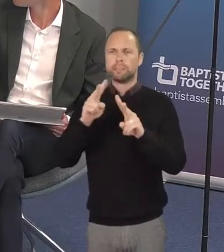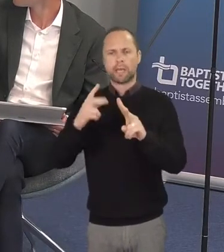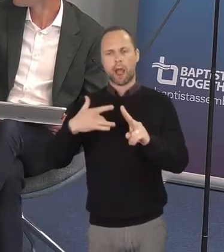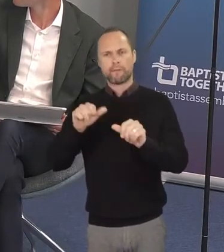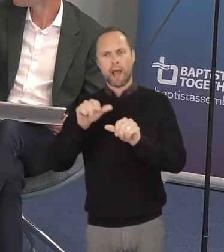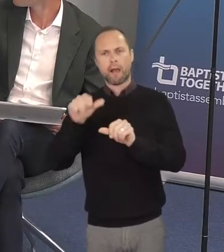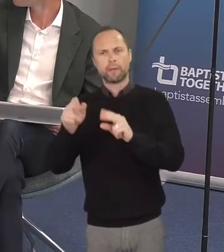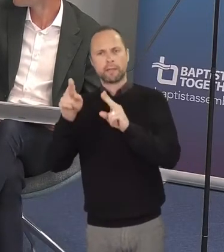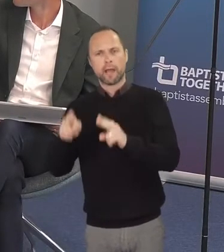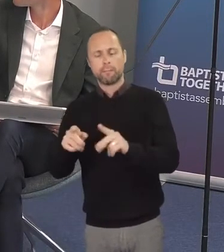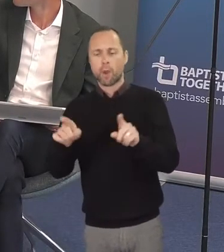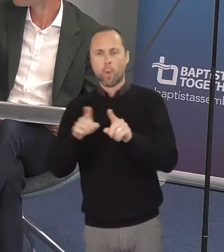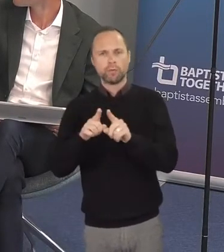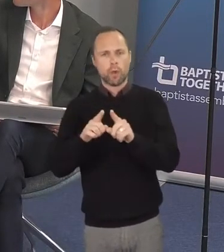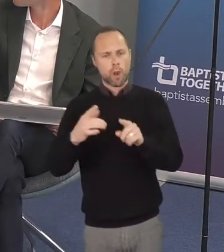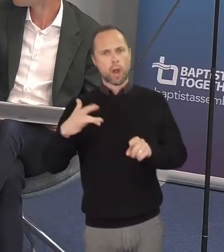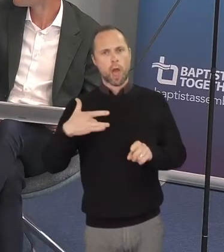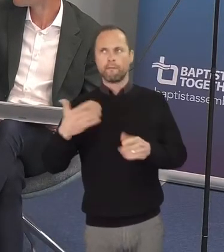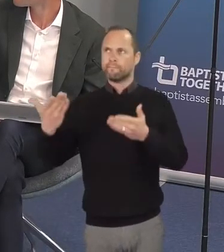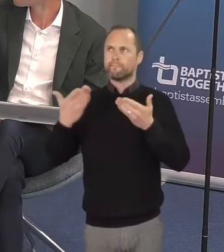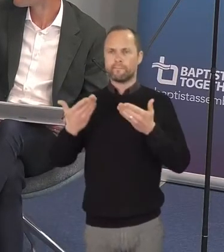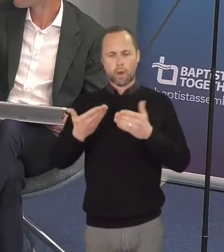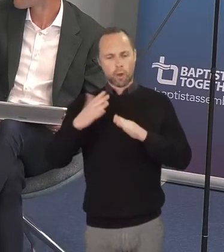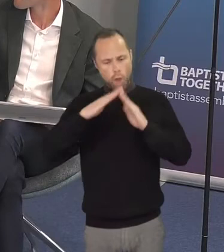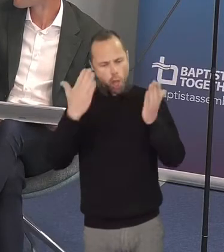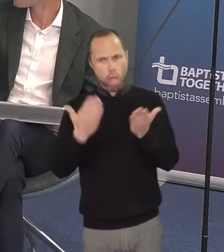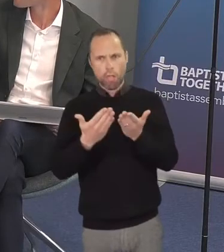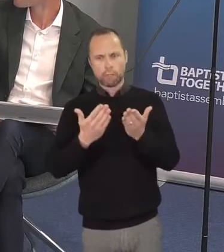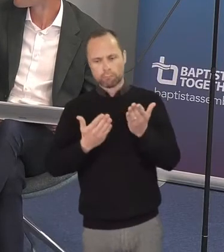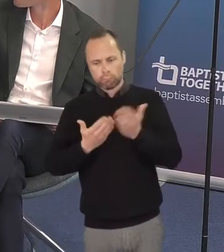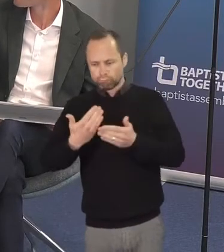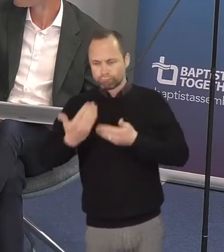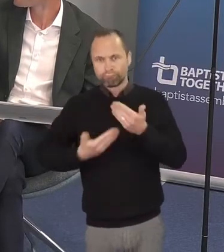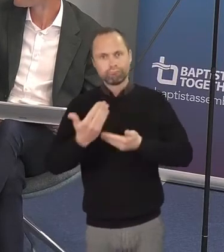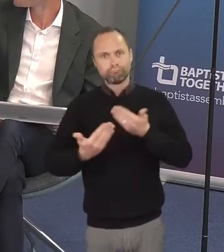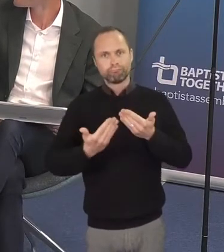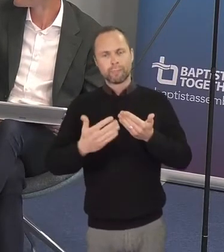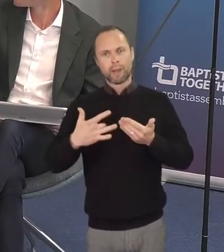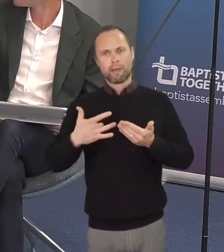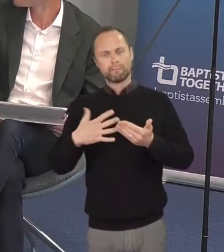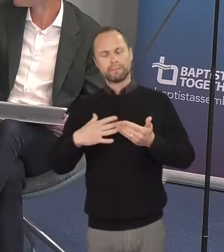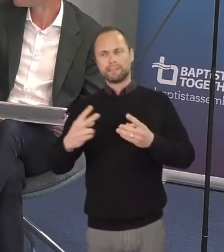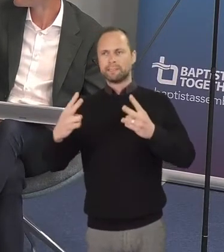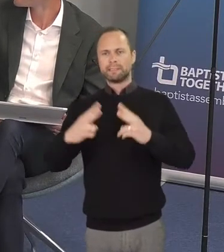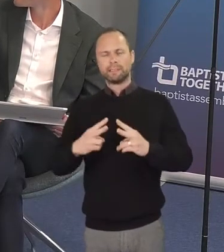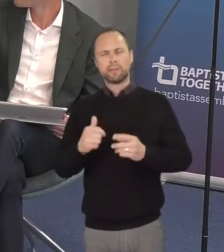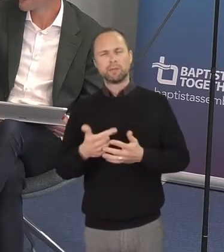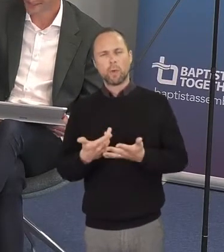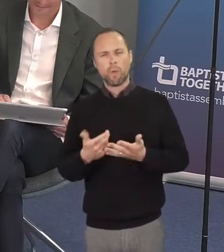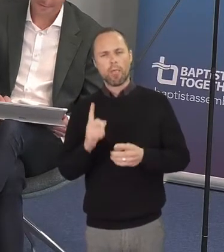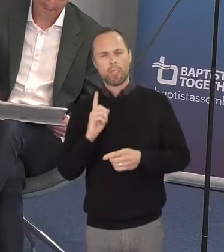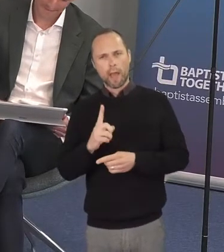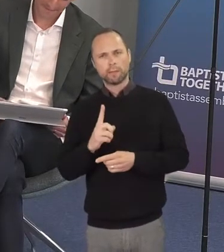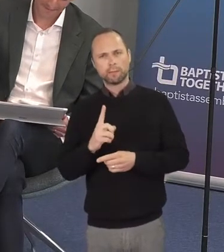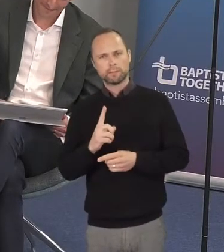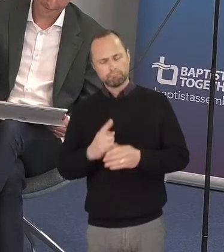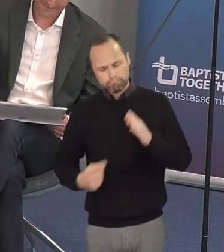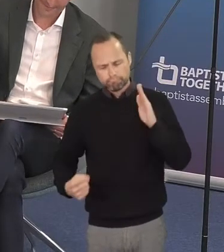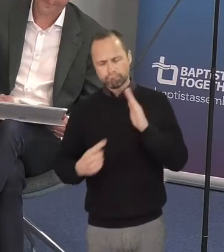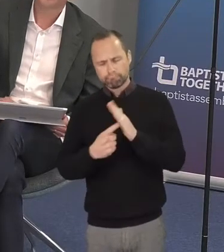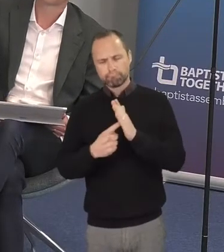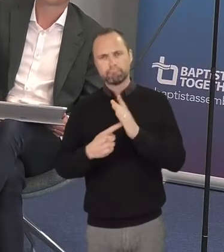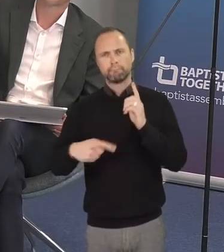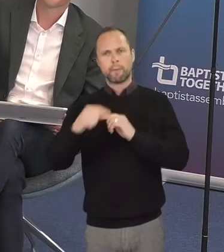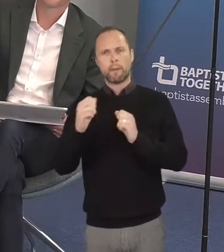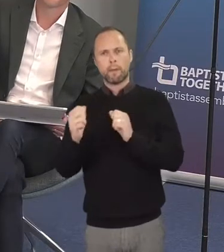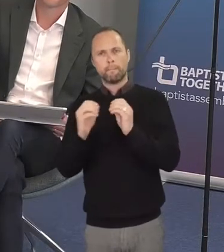see life while we're still here on earth. And to be honest, I couldn't have put it any better myself. You know, that's at the absolute heart of what we want to see here